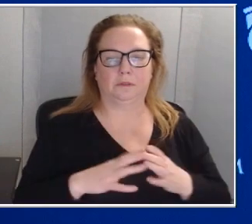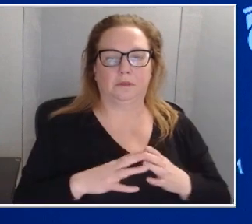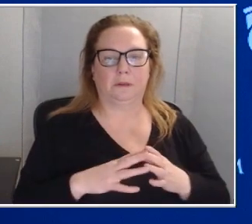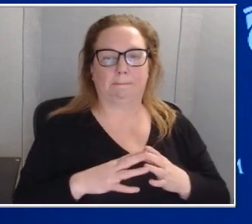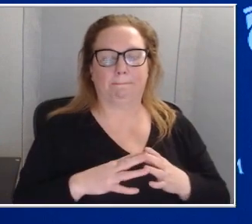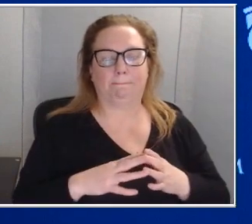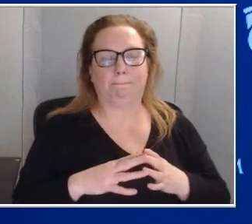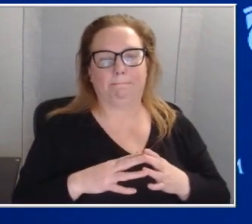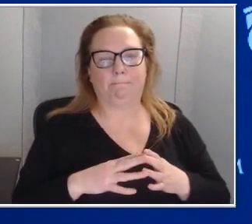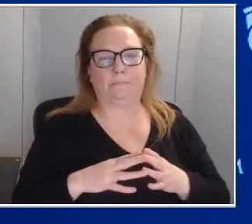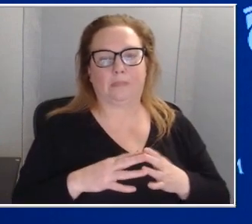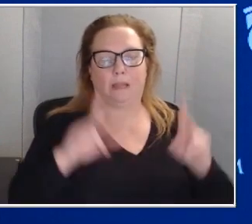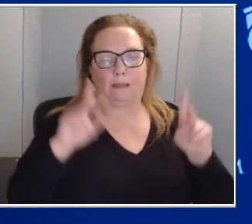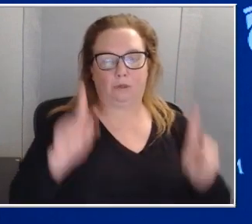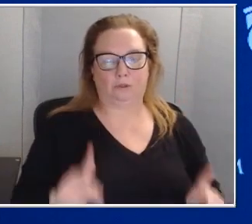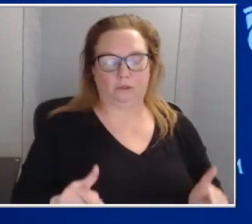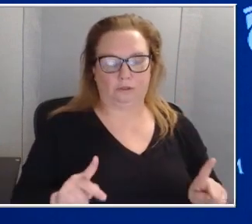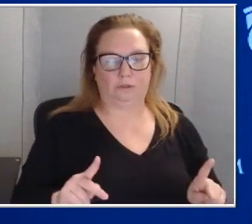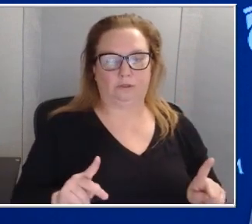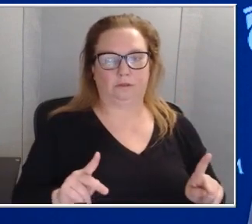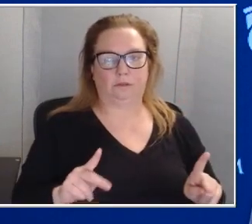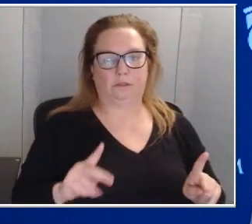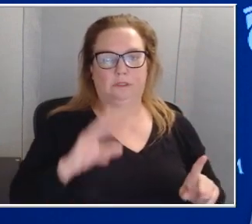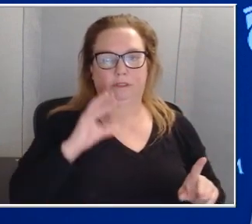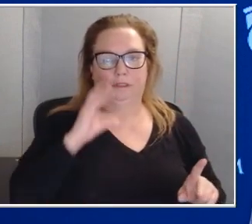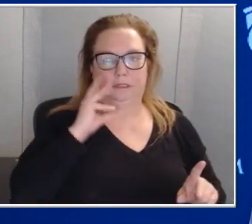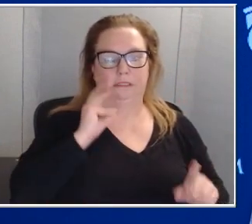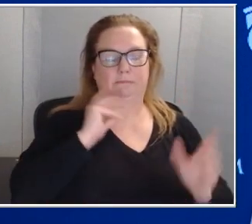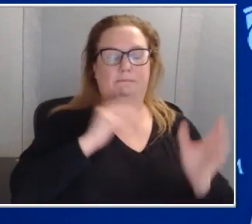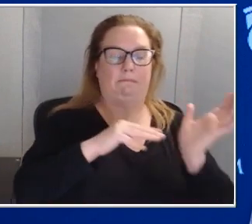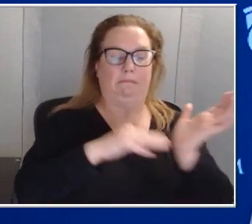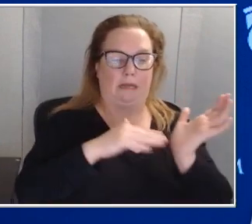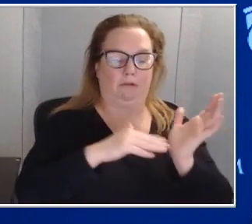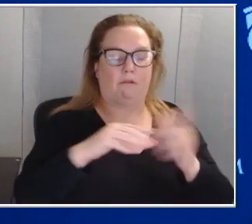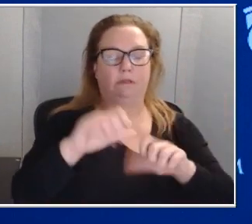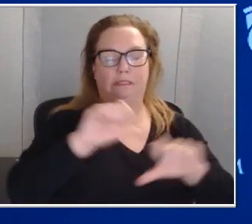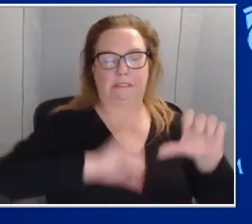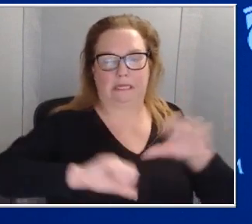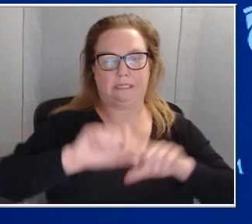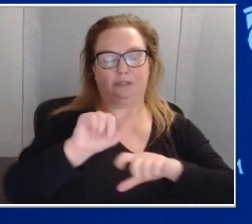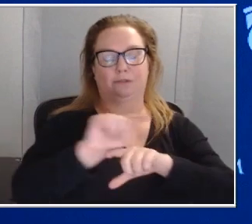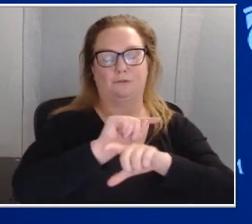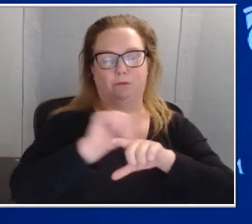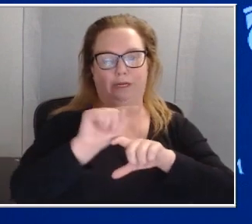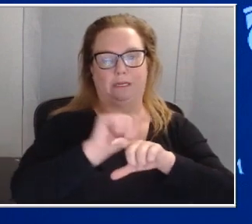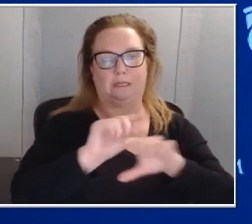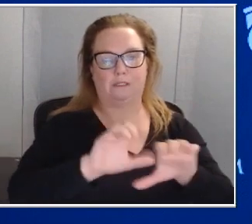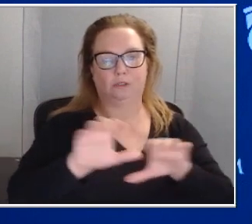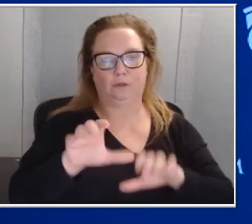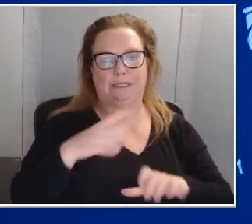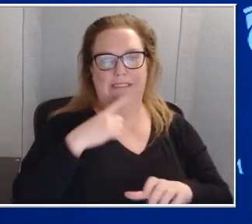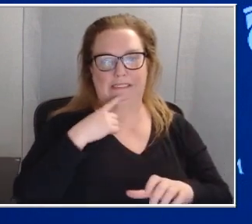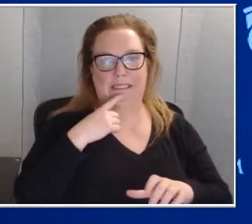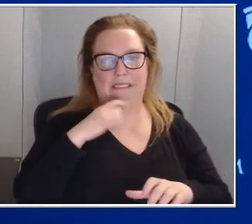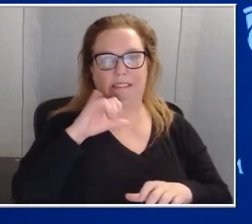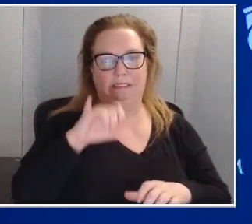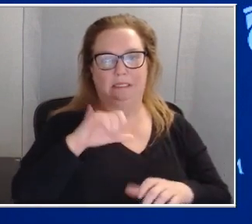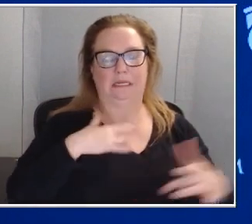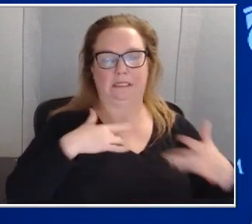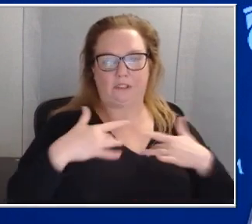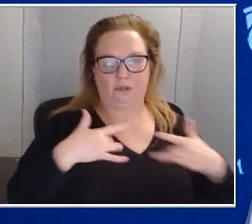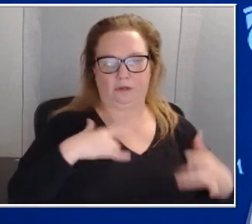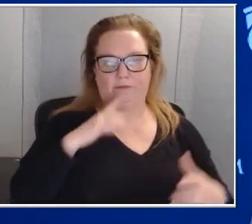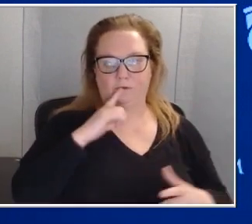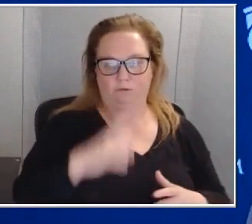a person that has gone through medical training and science training is doing this, saying this. It is very concerning for